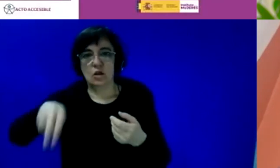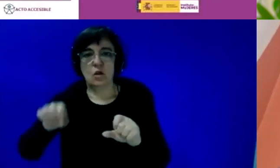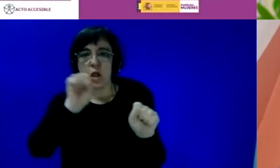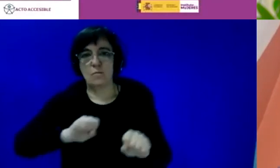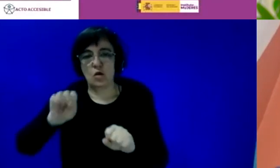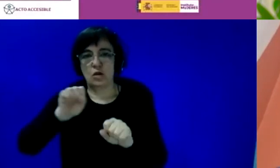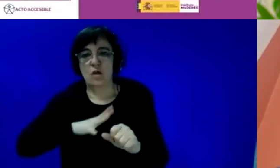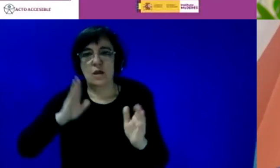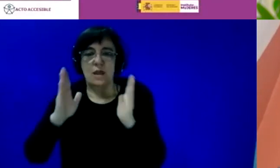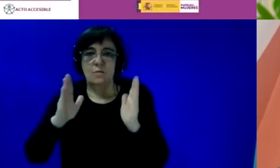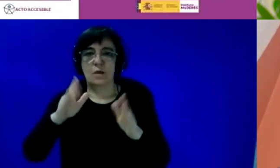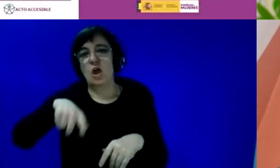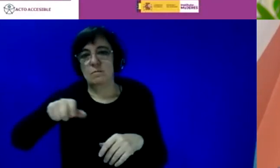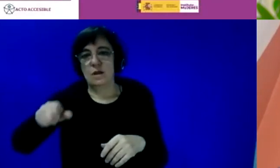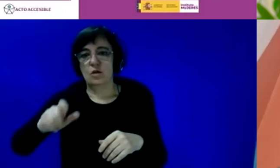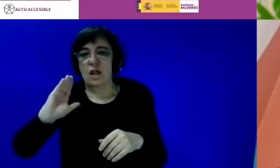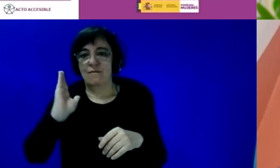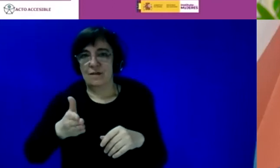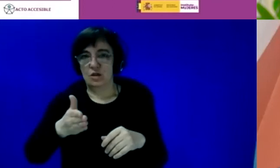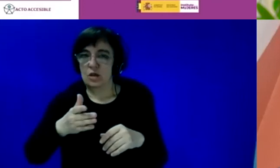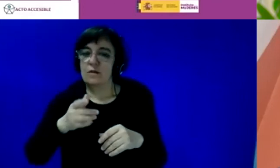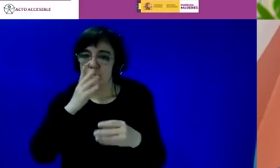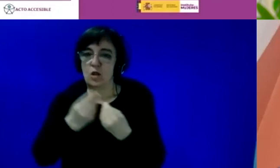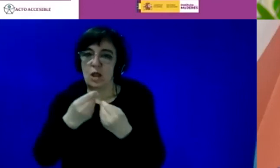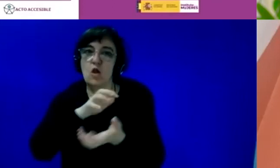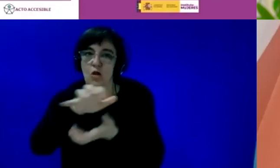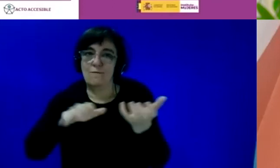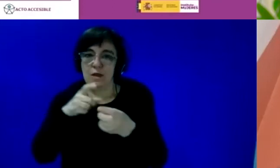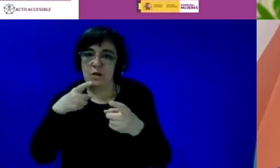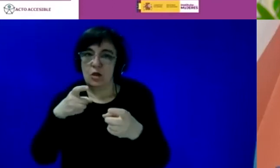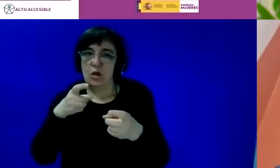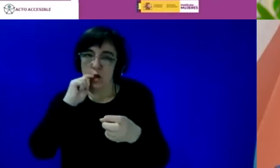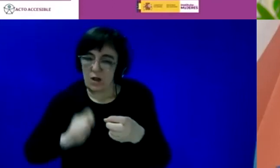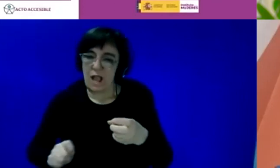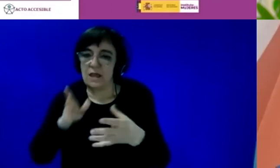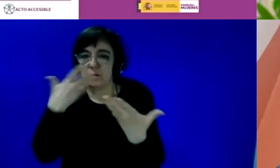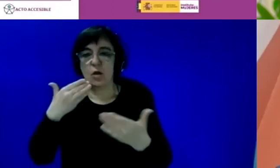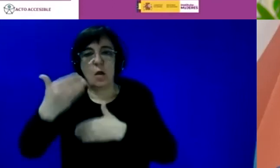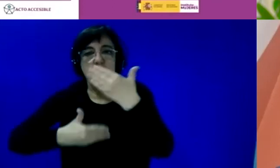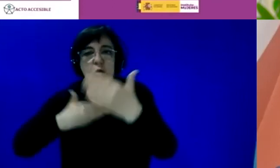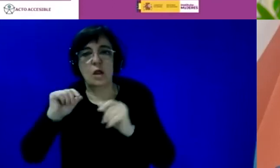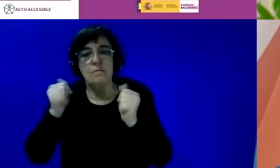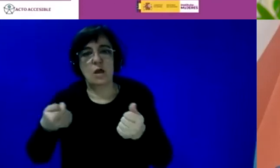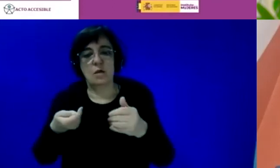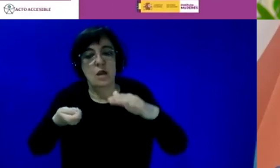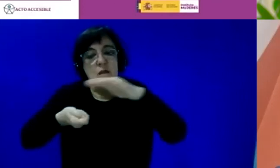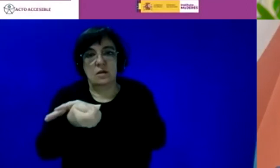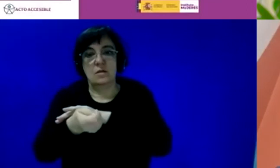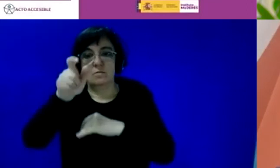makes it easier for people affected to gain access to temporary